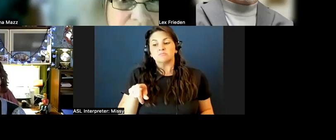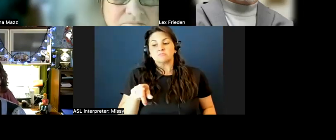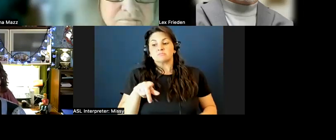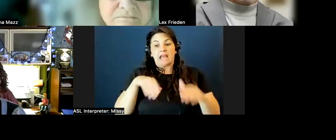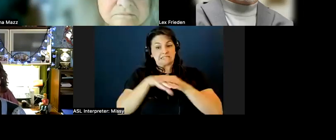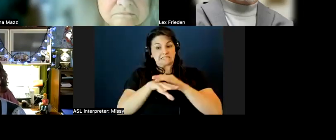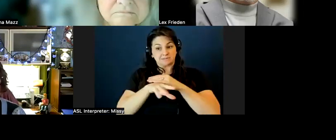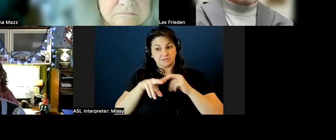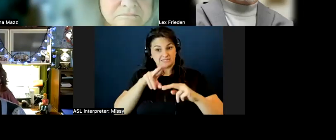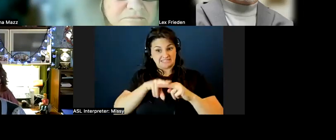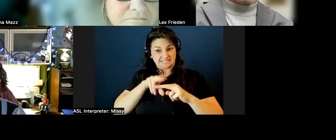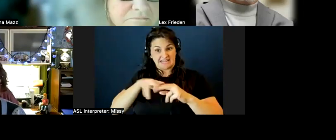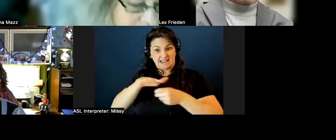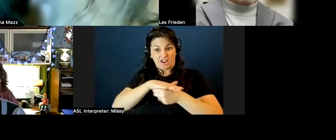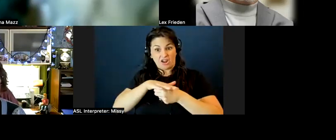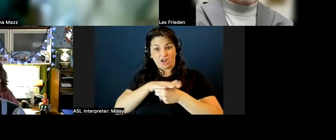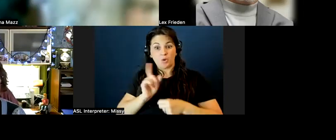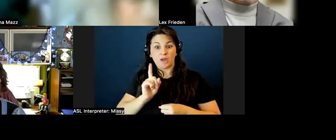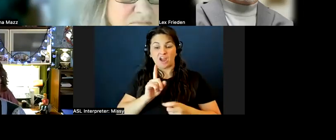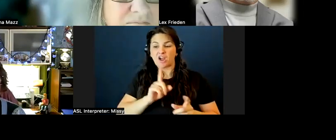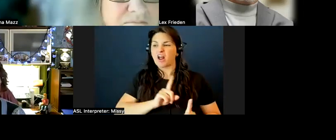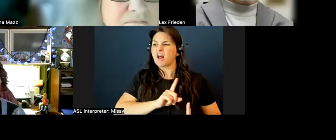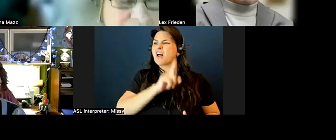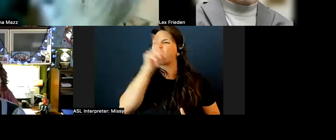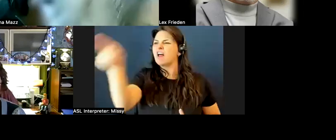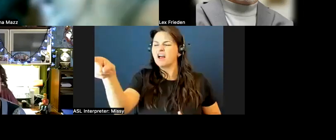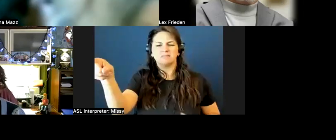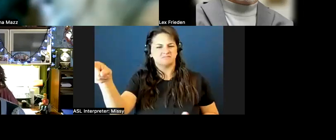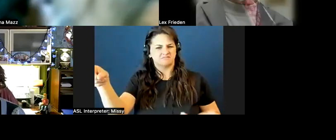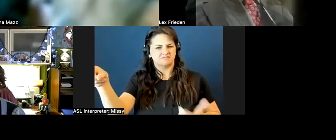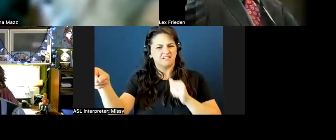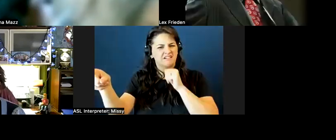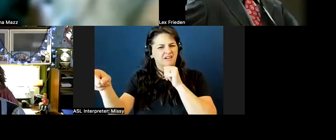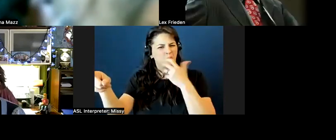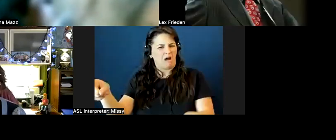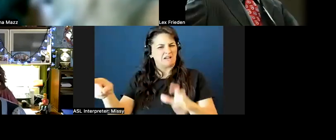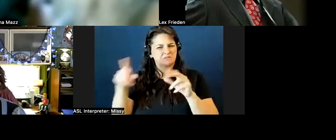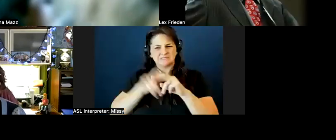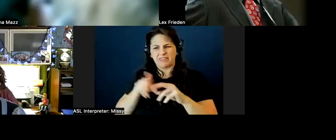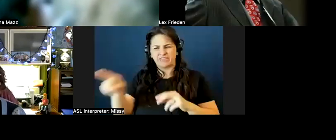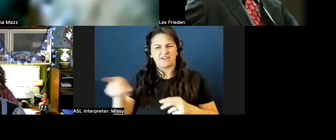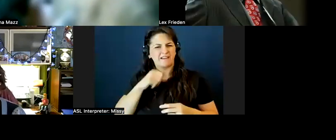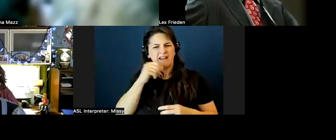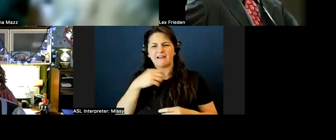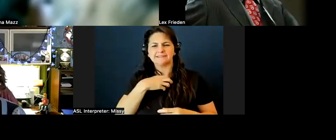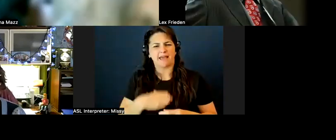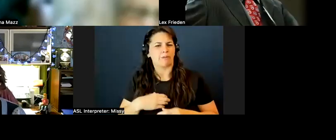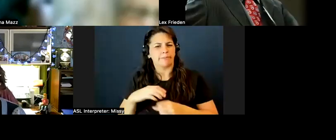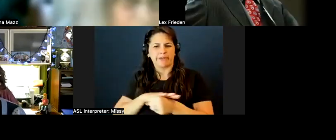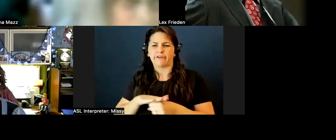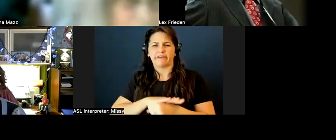seating areas are often placed in some of the least desirable areas of the restaurant. So, you